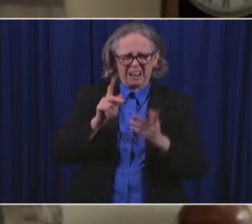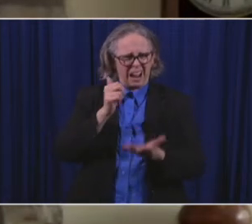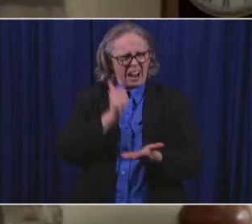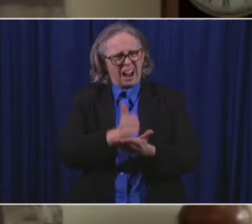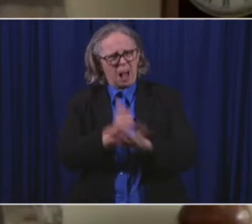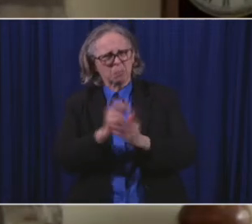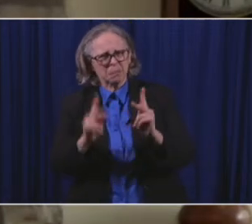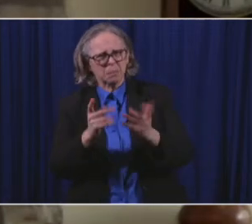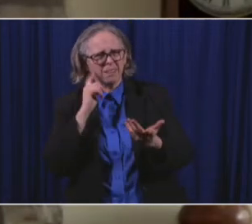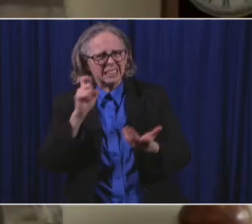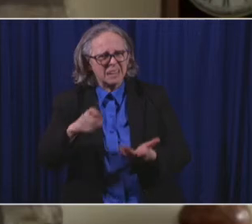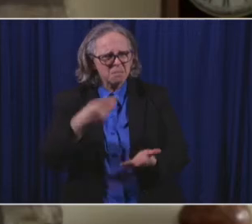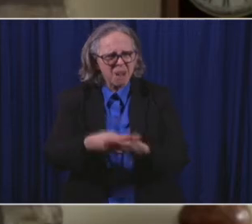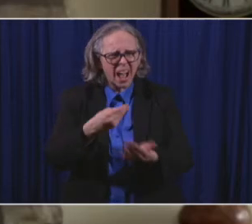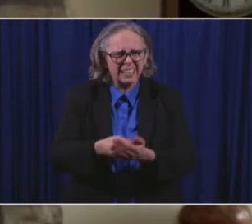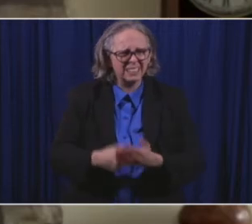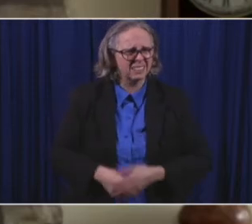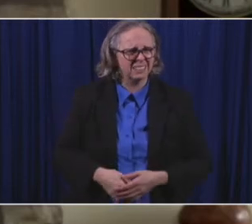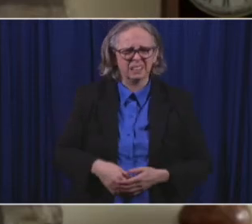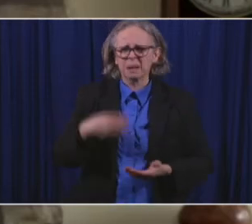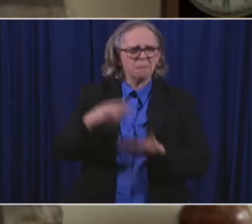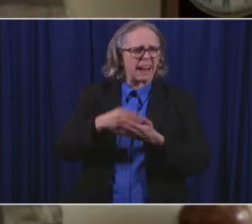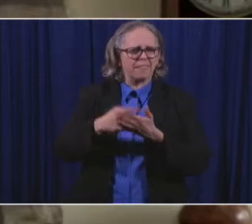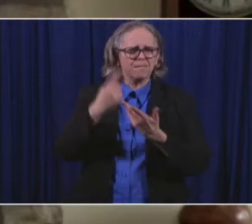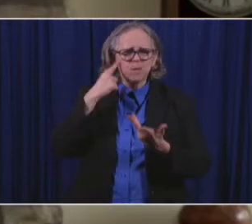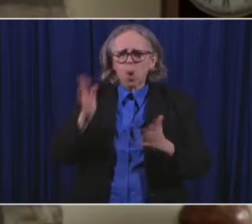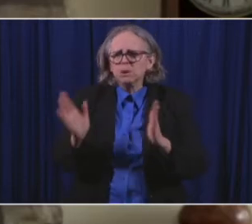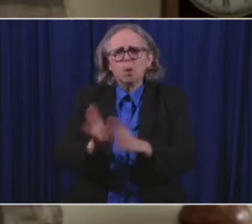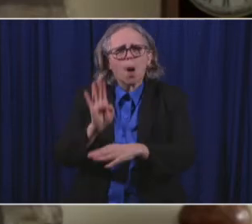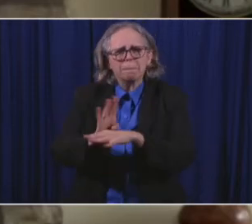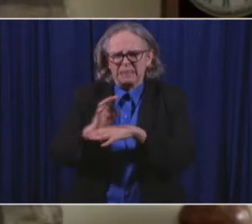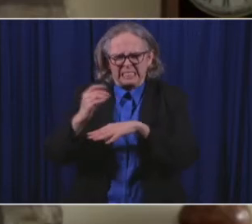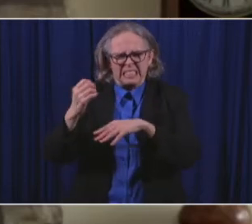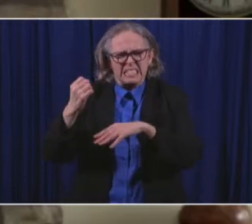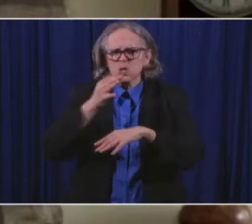Money for small business, money in regard to